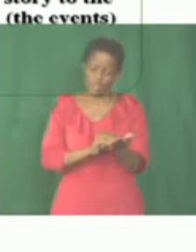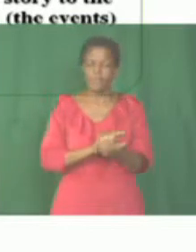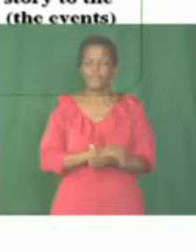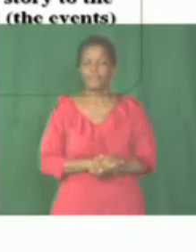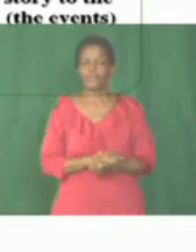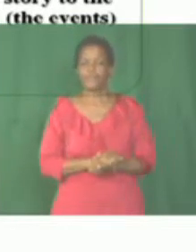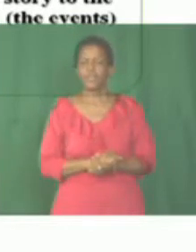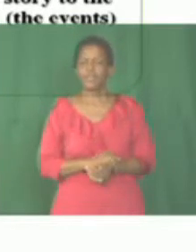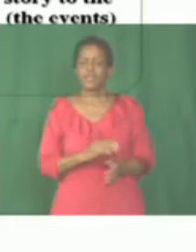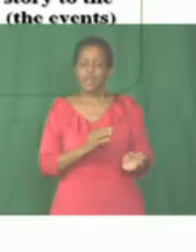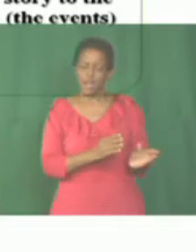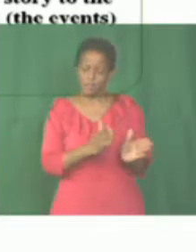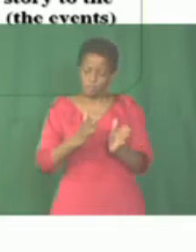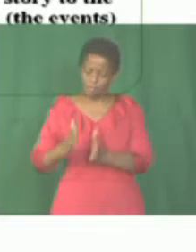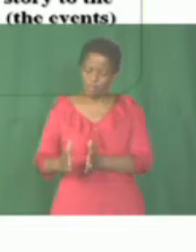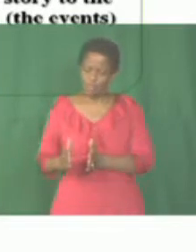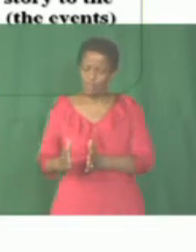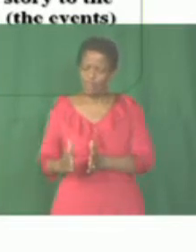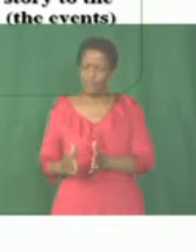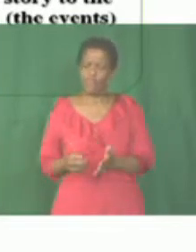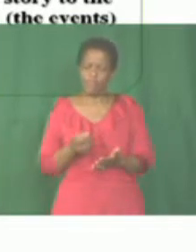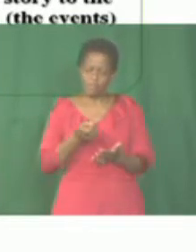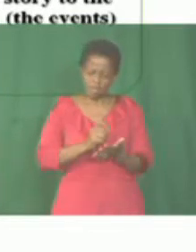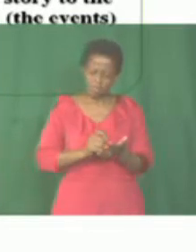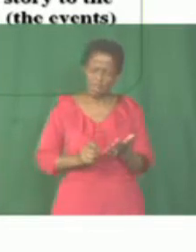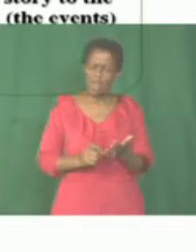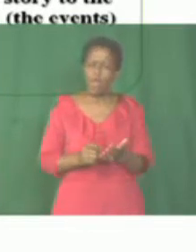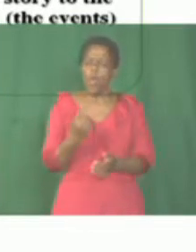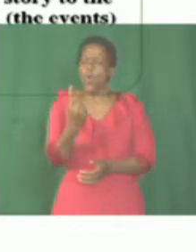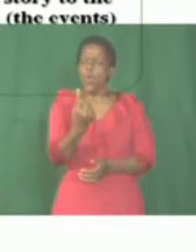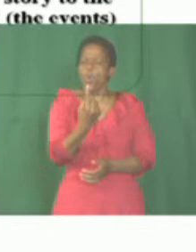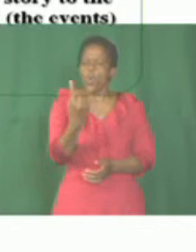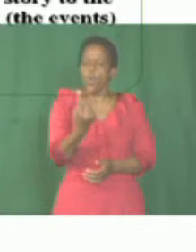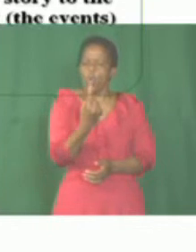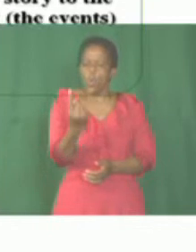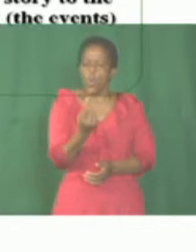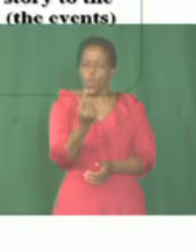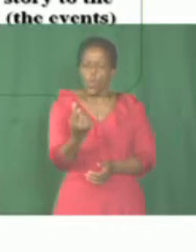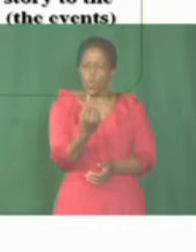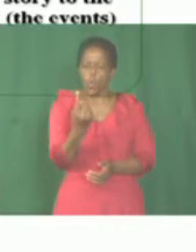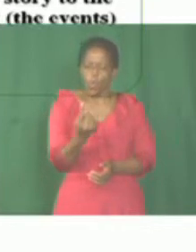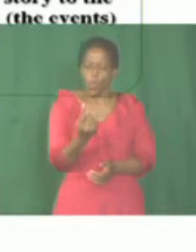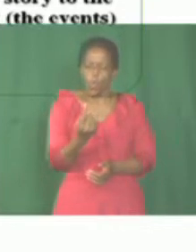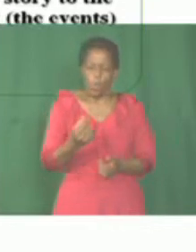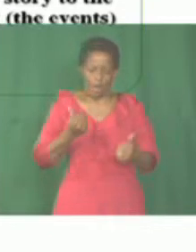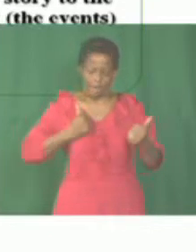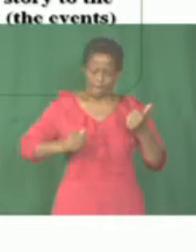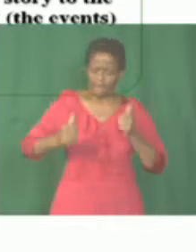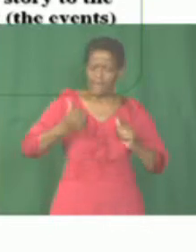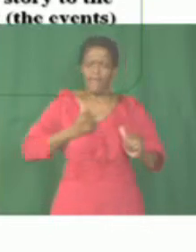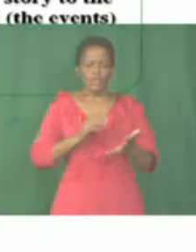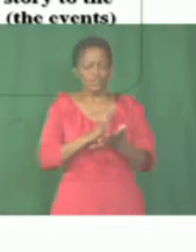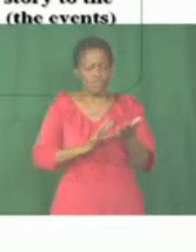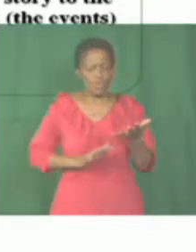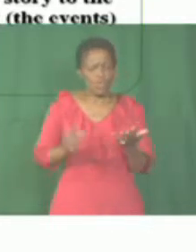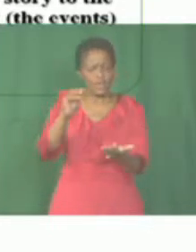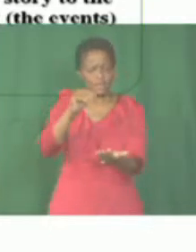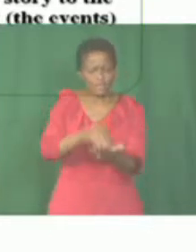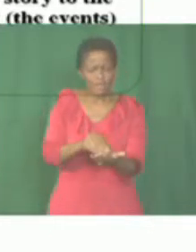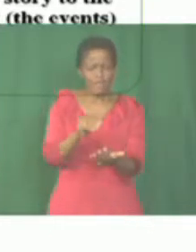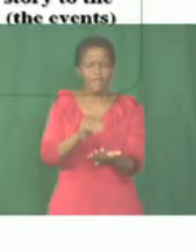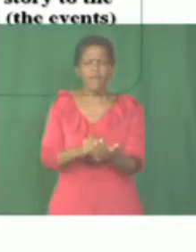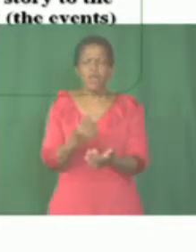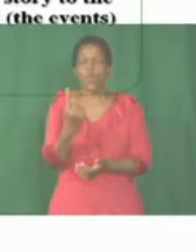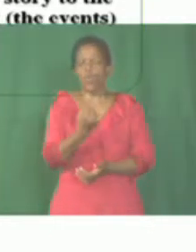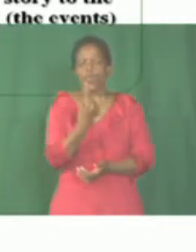were involved in the passage. That is going to make you see if you did understand what you were reading about. Those are the